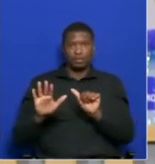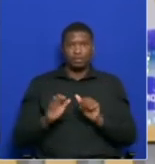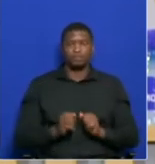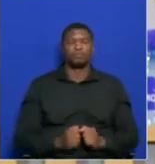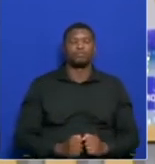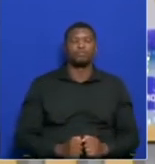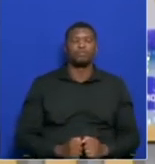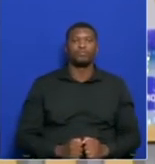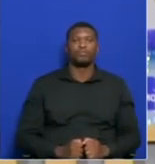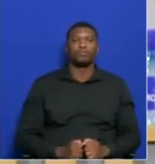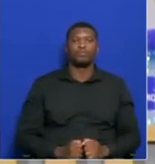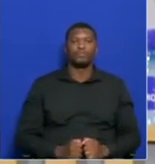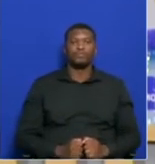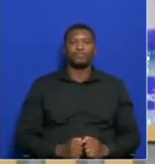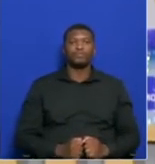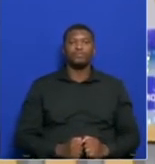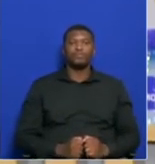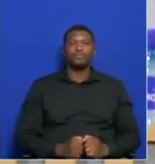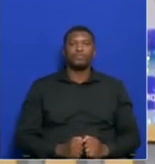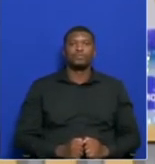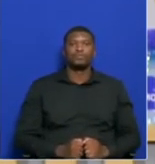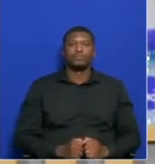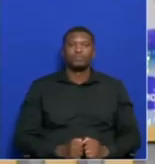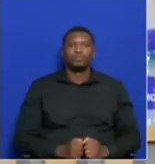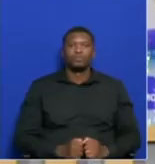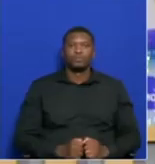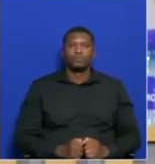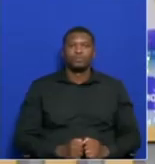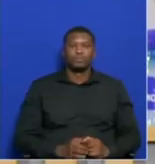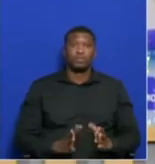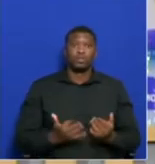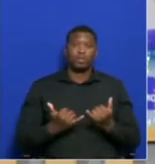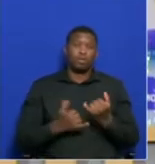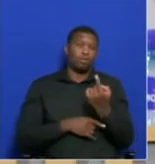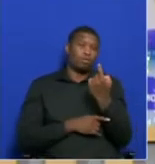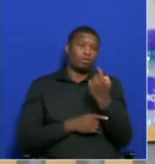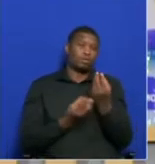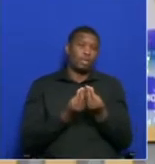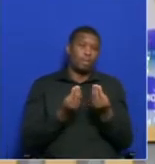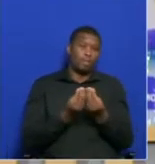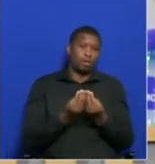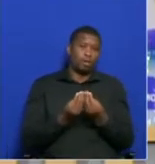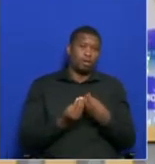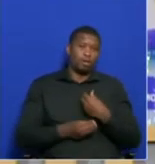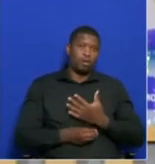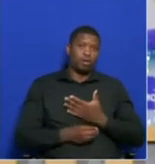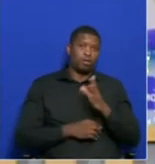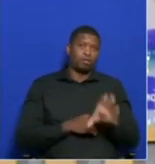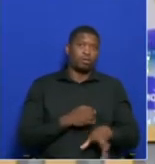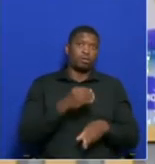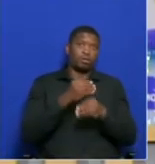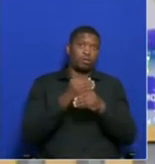Now, there is something I want to add on to this paragraph.